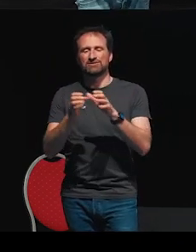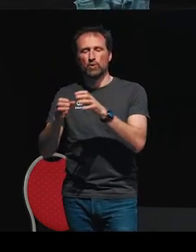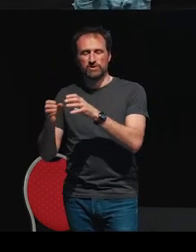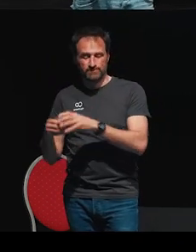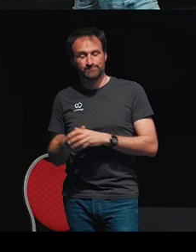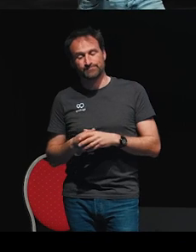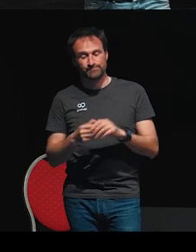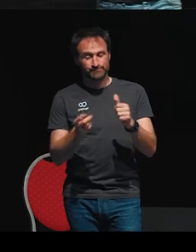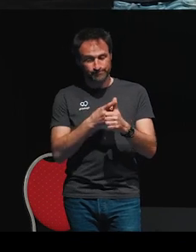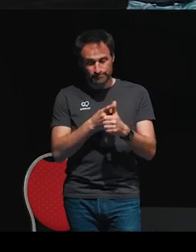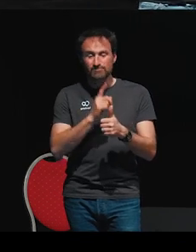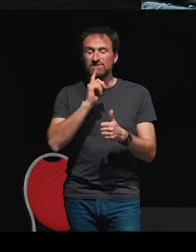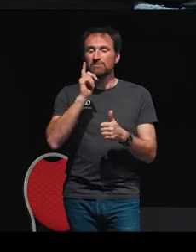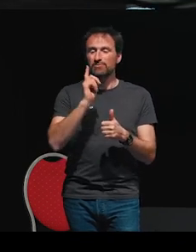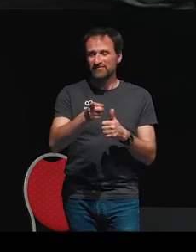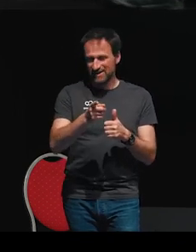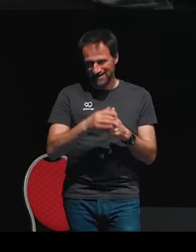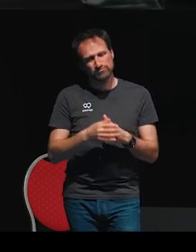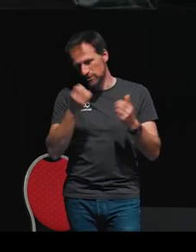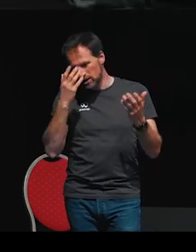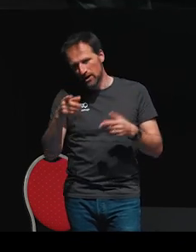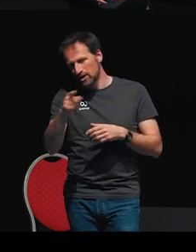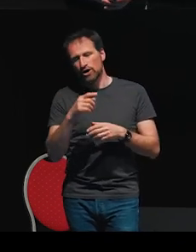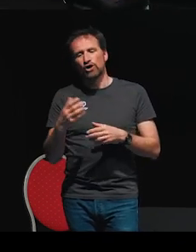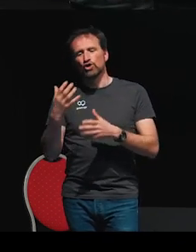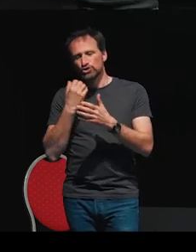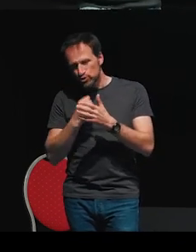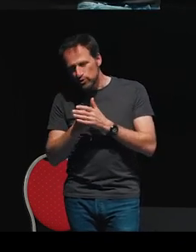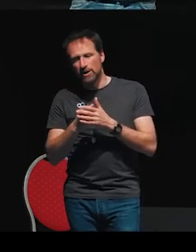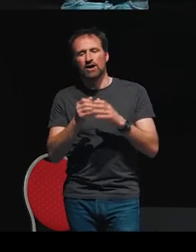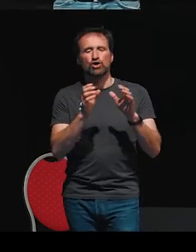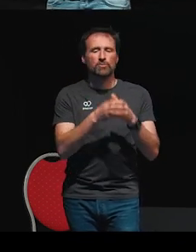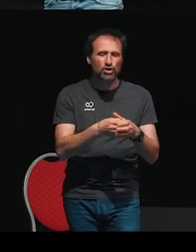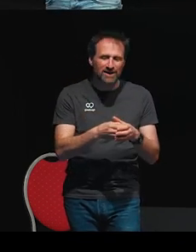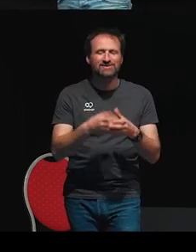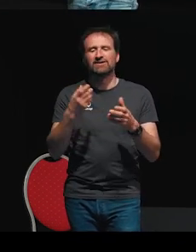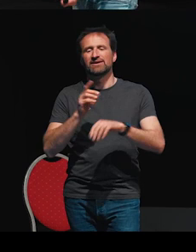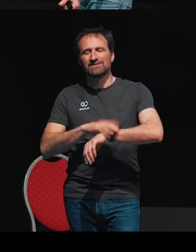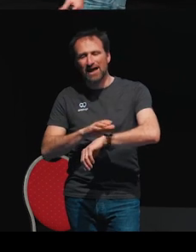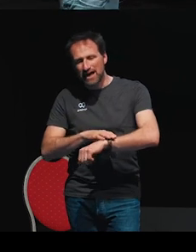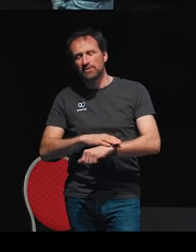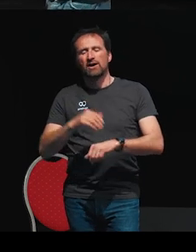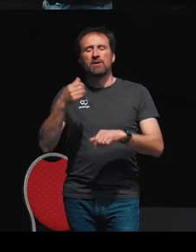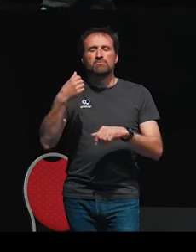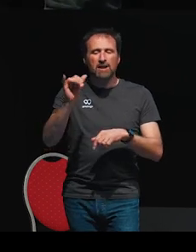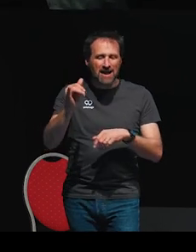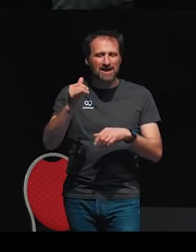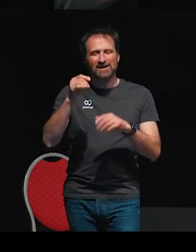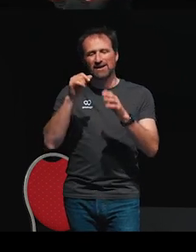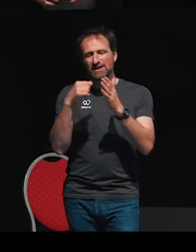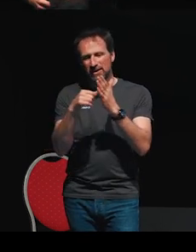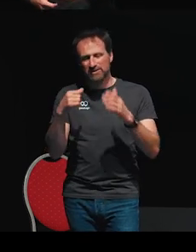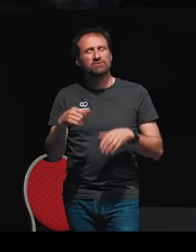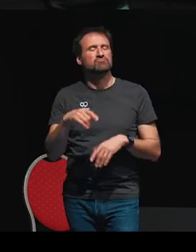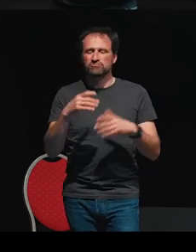First, I have the commands, right? Your consumer, your component, your timer, your play button sends a command to